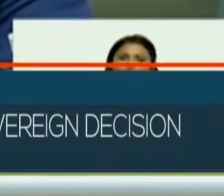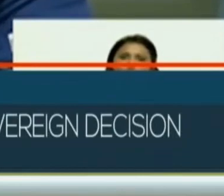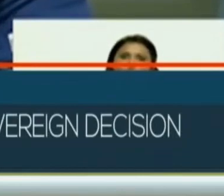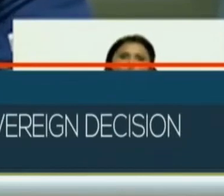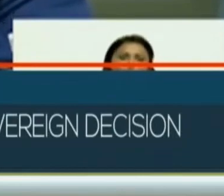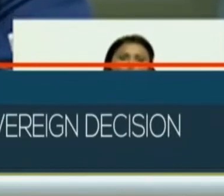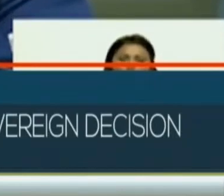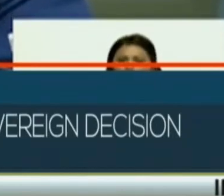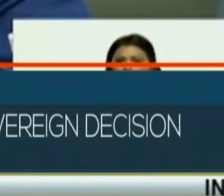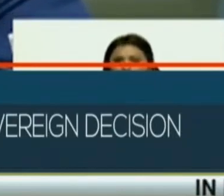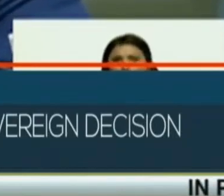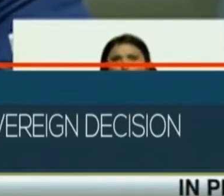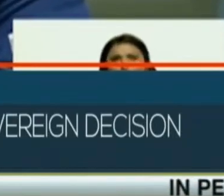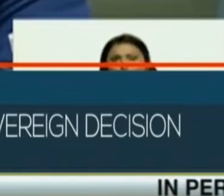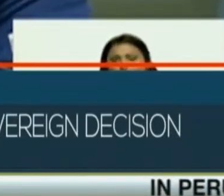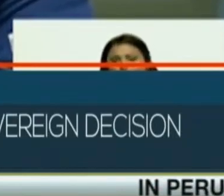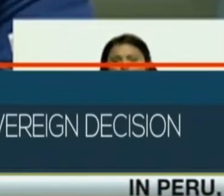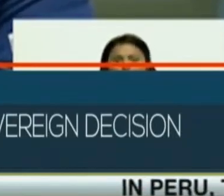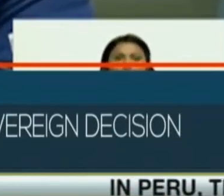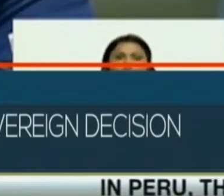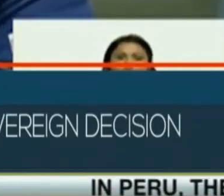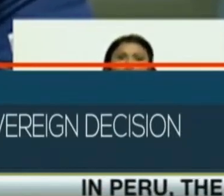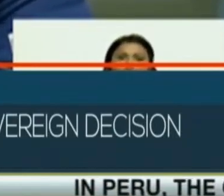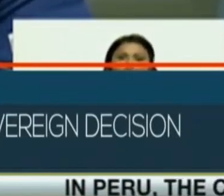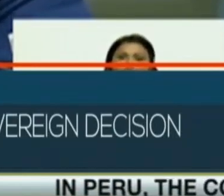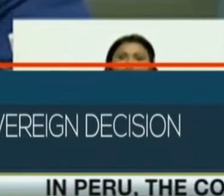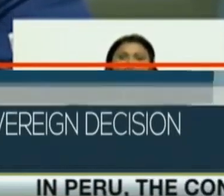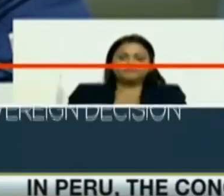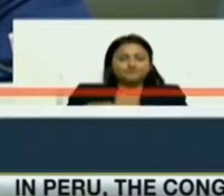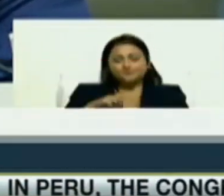The electoral power, which unanimously accepts